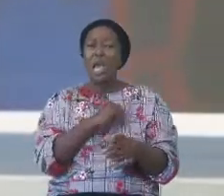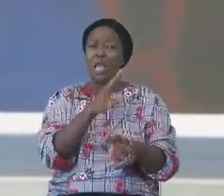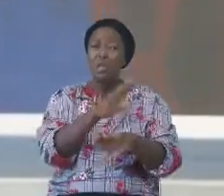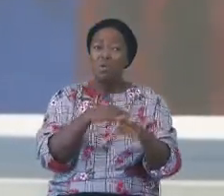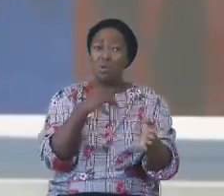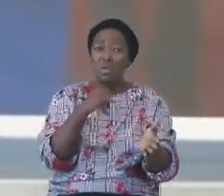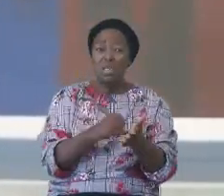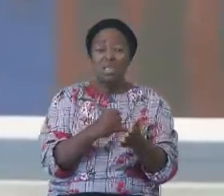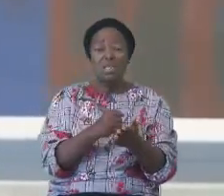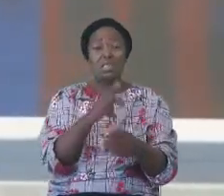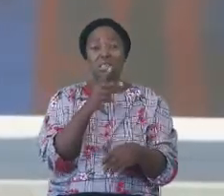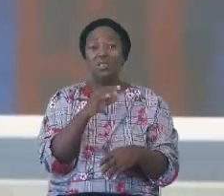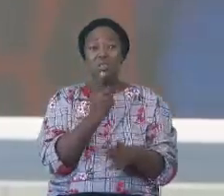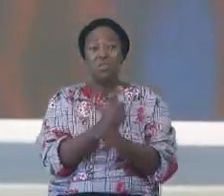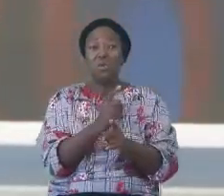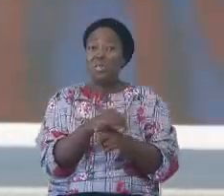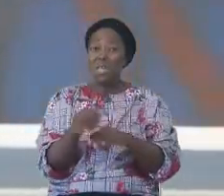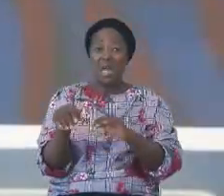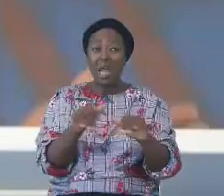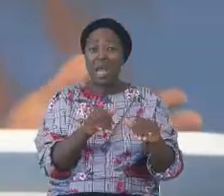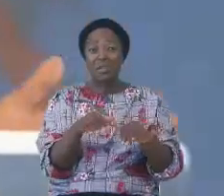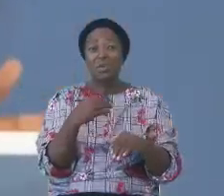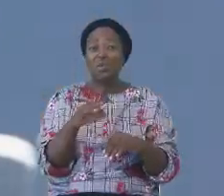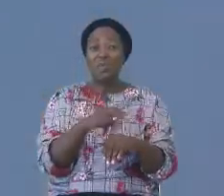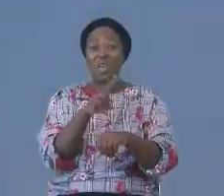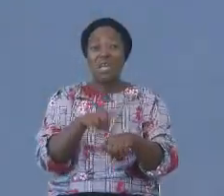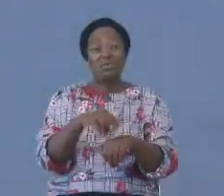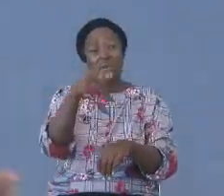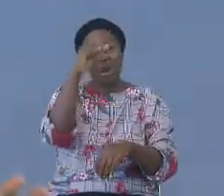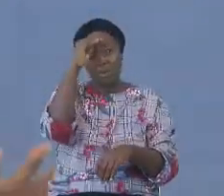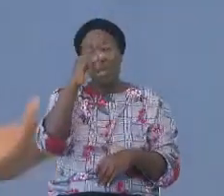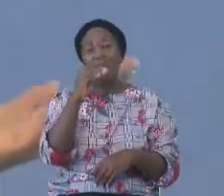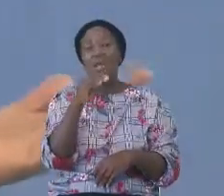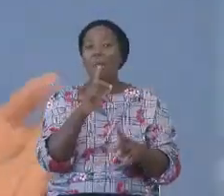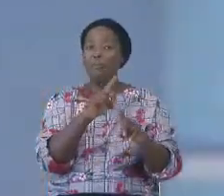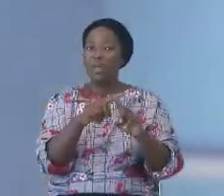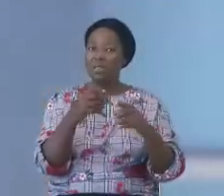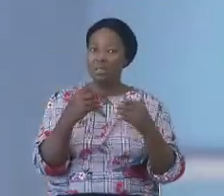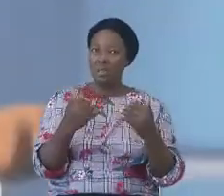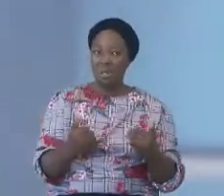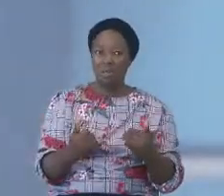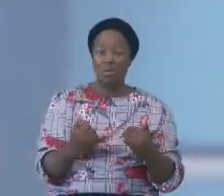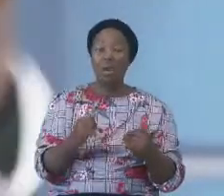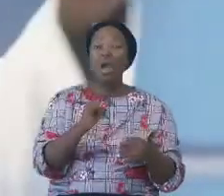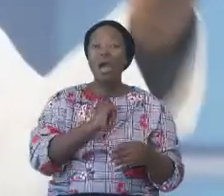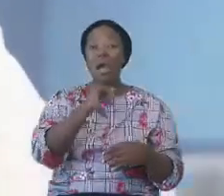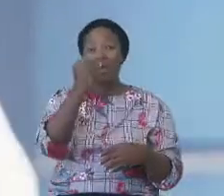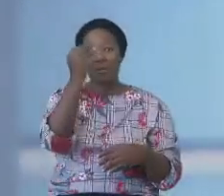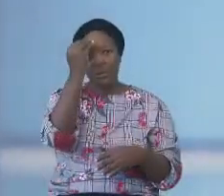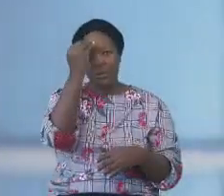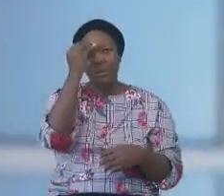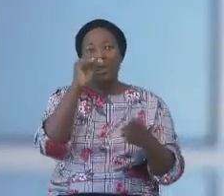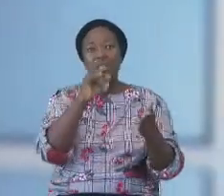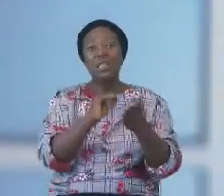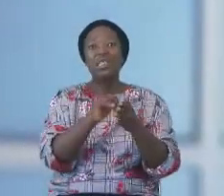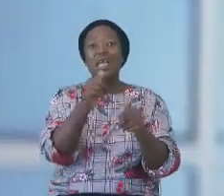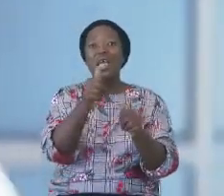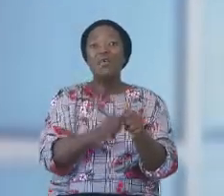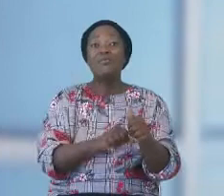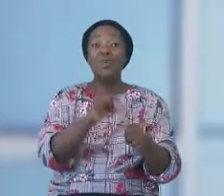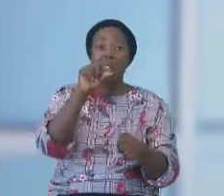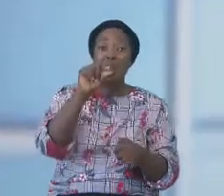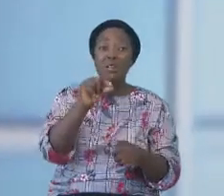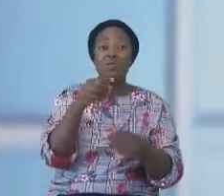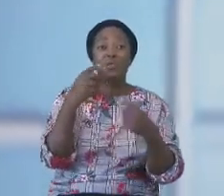ordinary word I spoke. I called it an ordinary act of a natural human person.